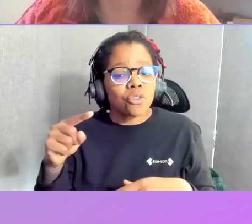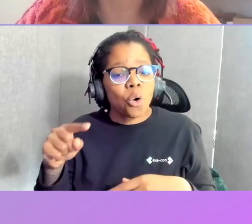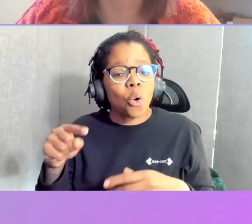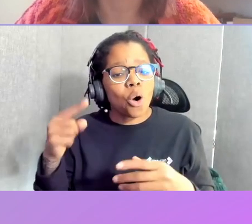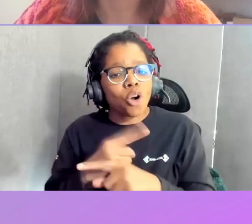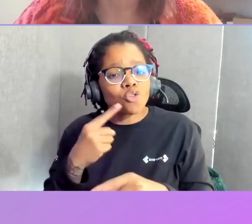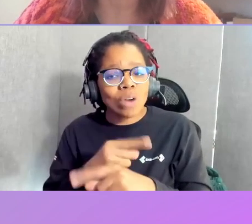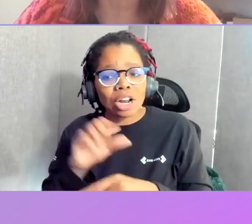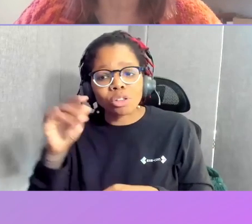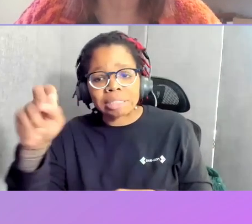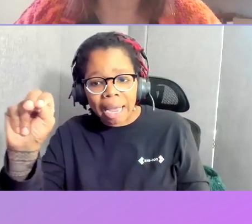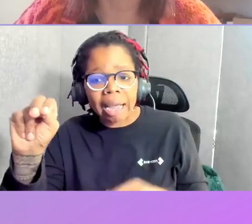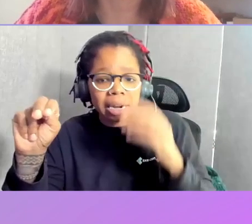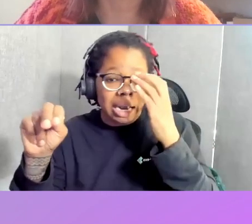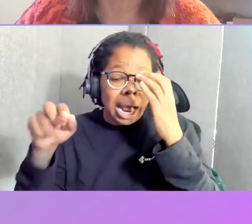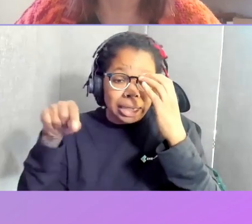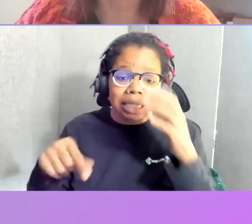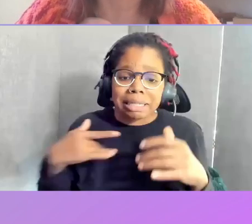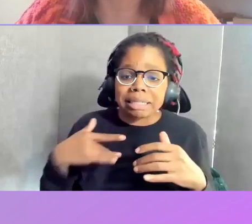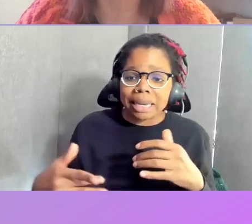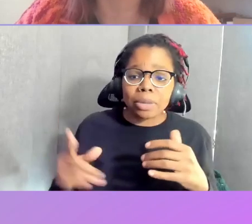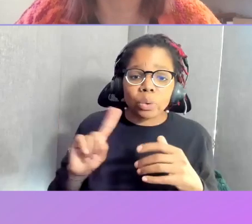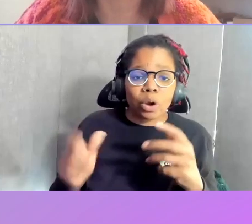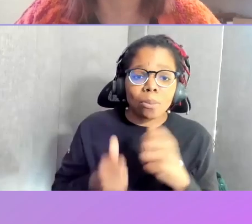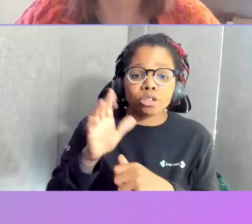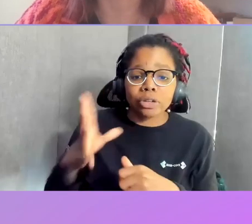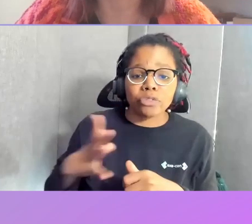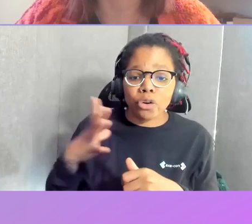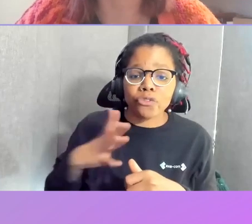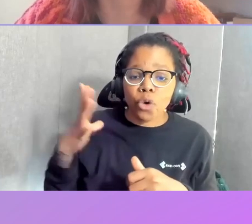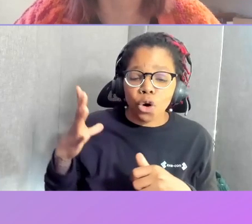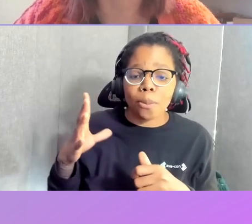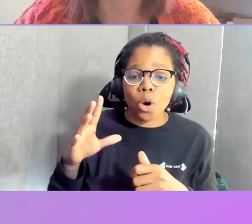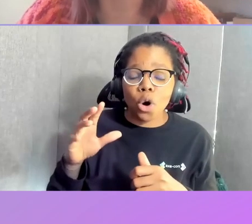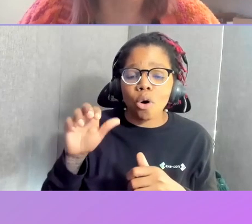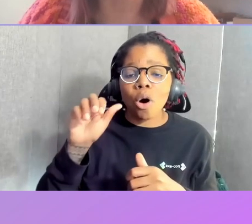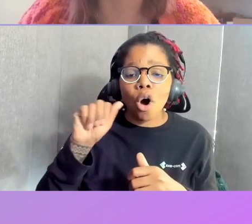regular scan. And this is typically where most of your formal audits would exist. So